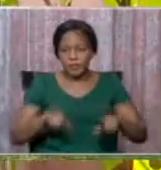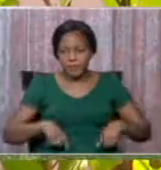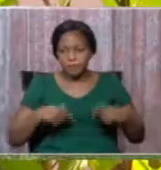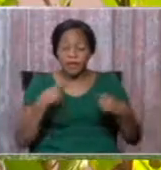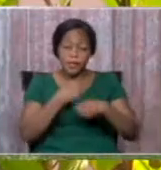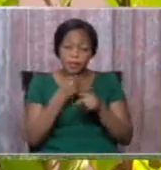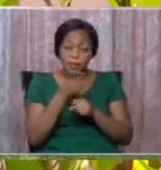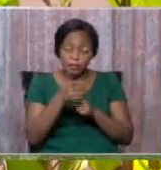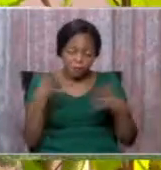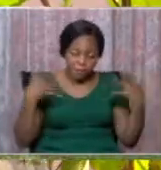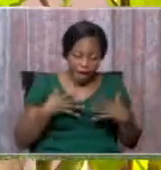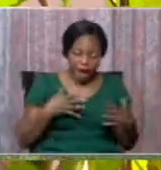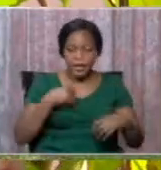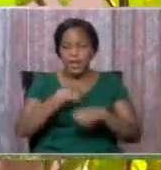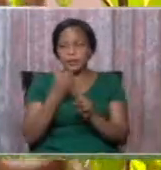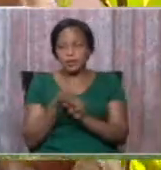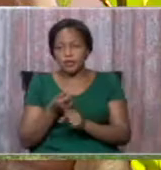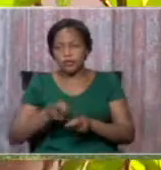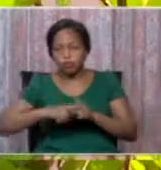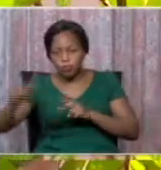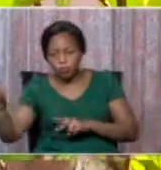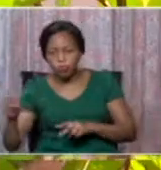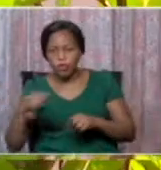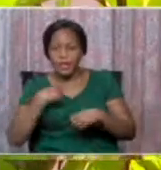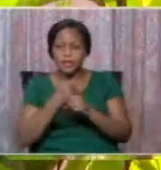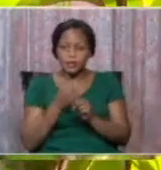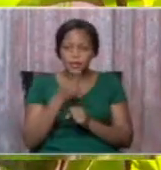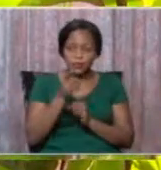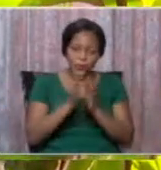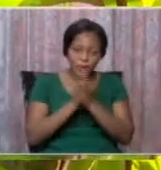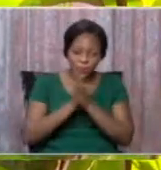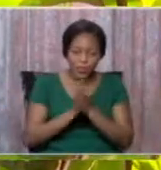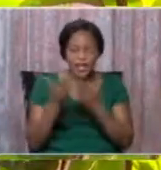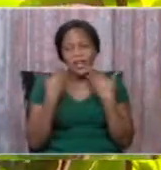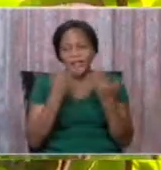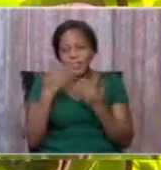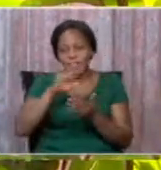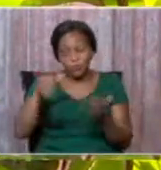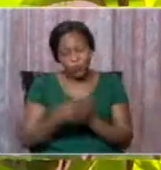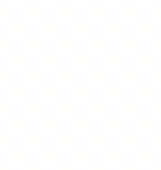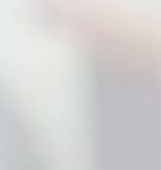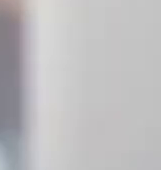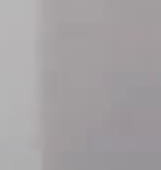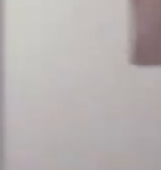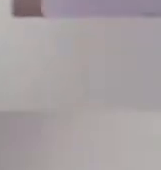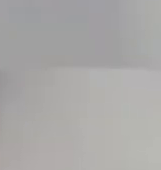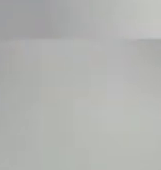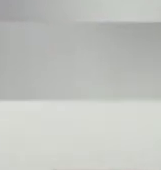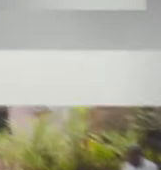We'll be back very shortly to talk more about growth and development. Thank you.